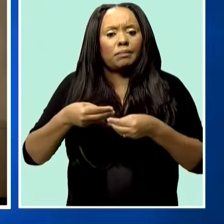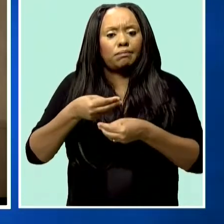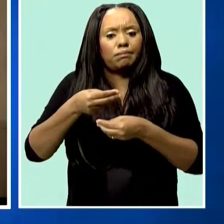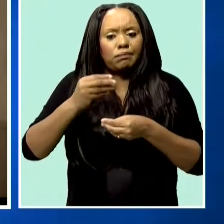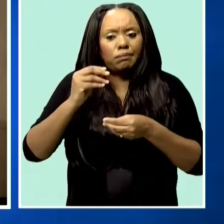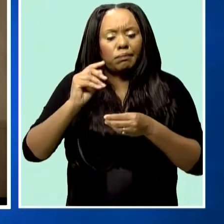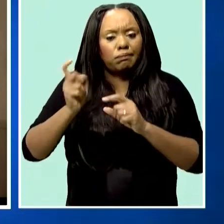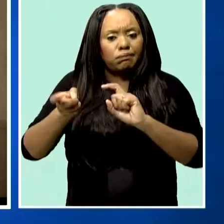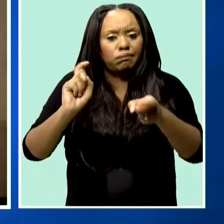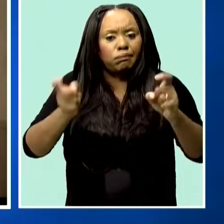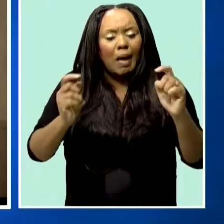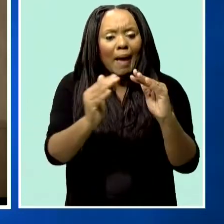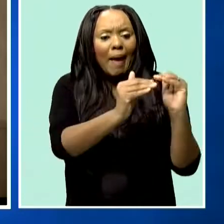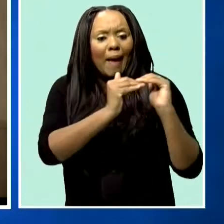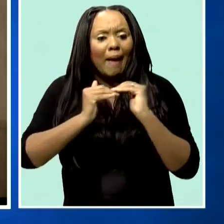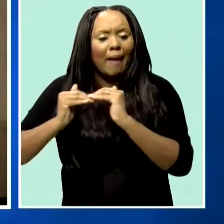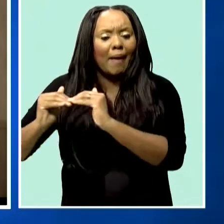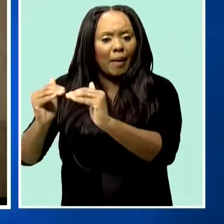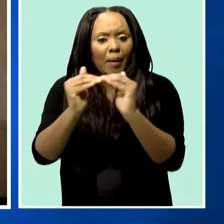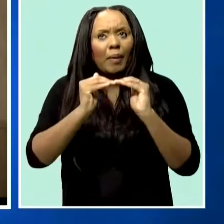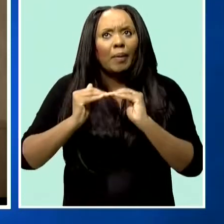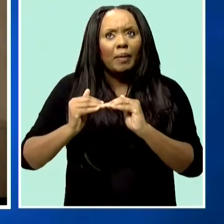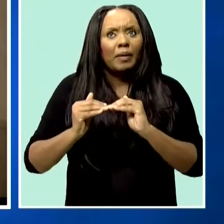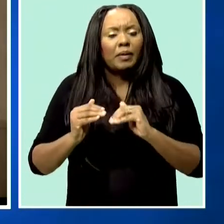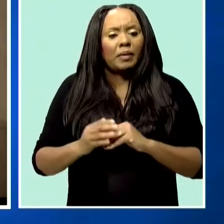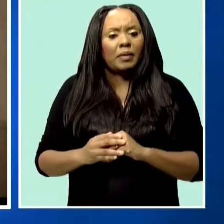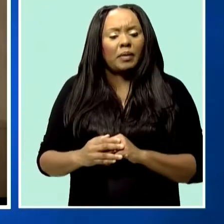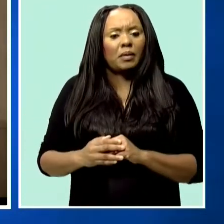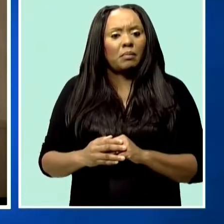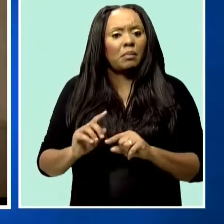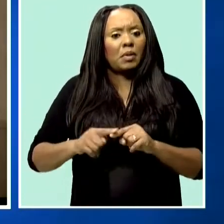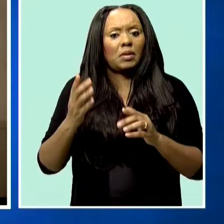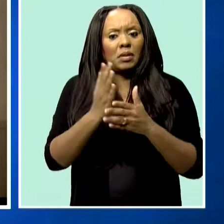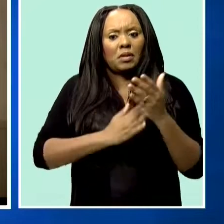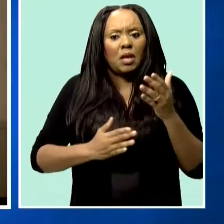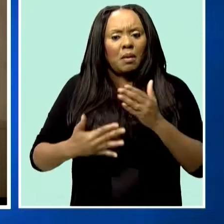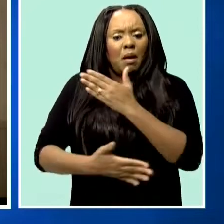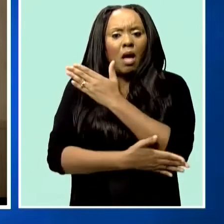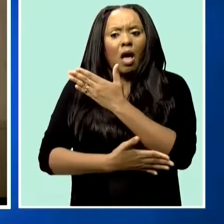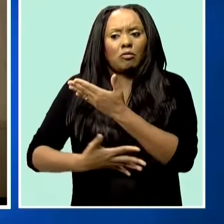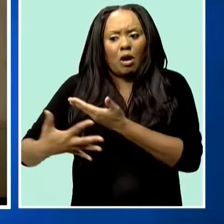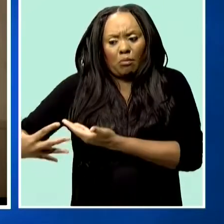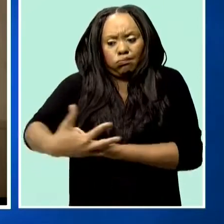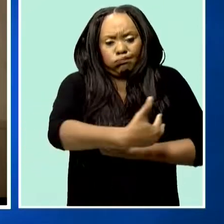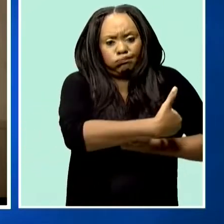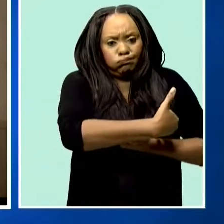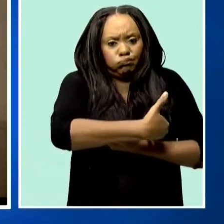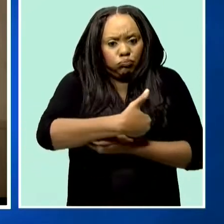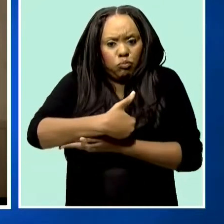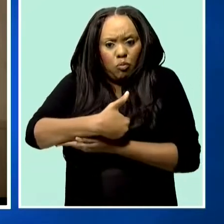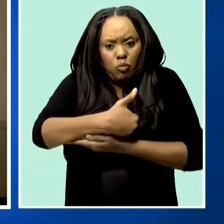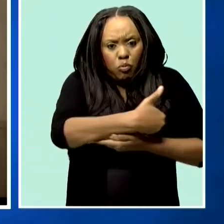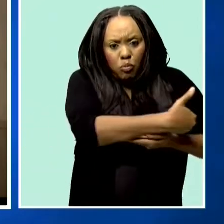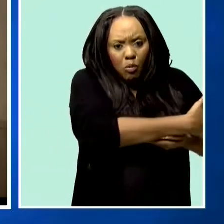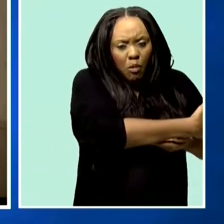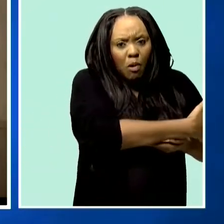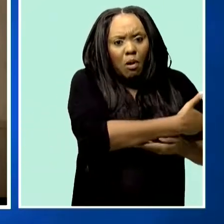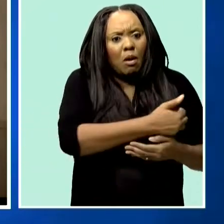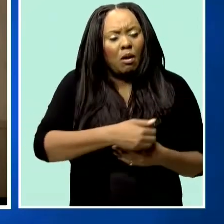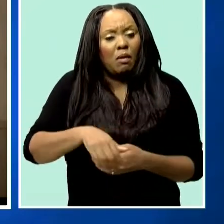through vaccine nationalism and outright shameless hoarding, by November 2021, some